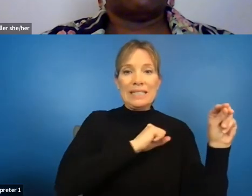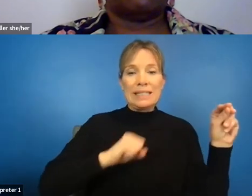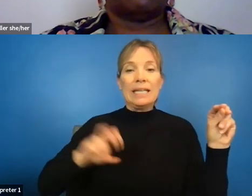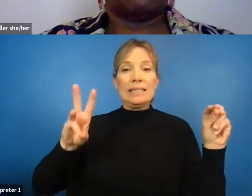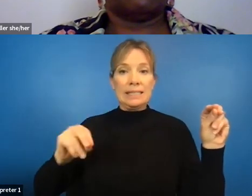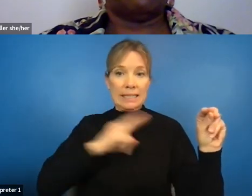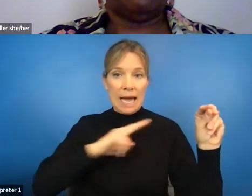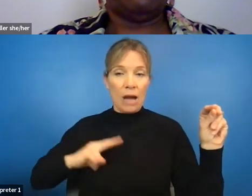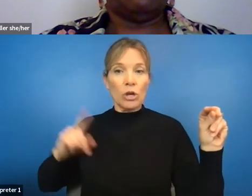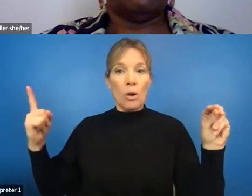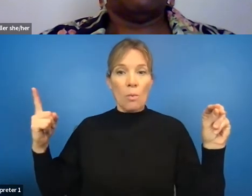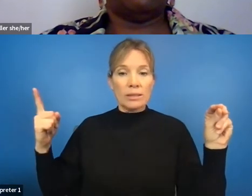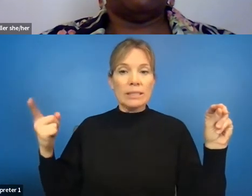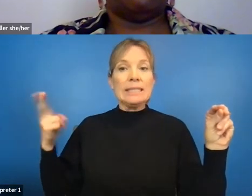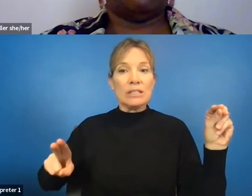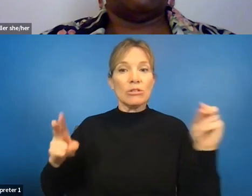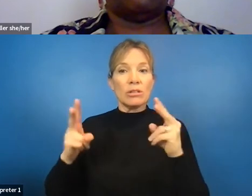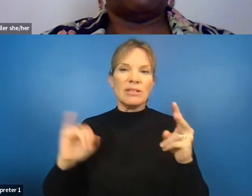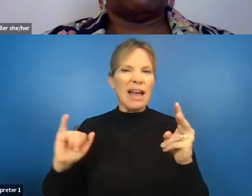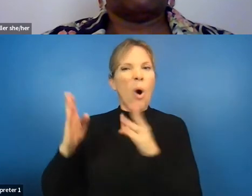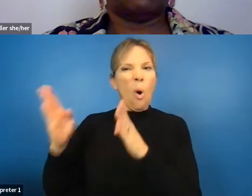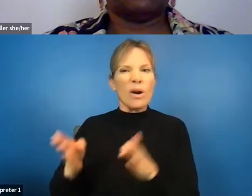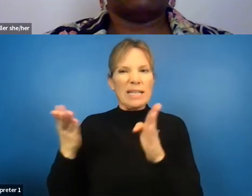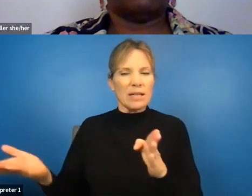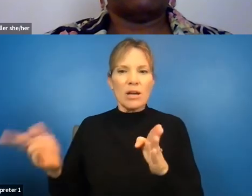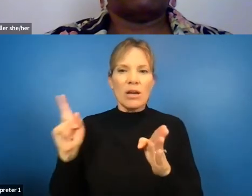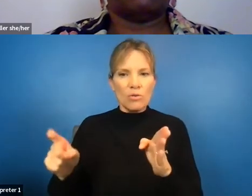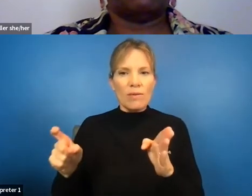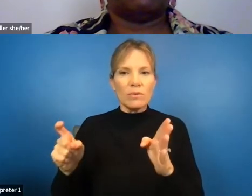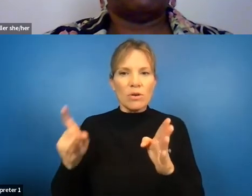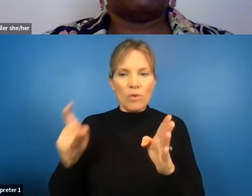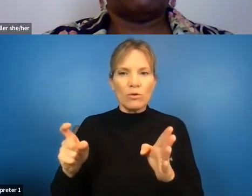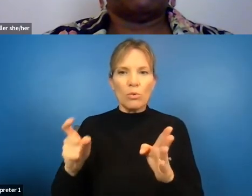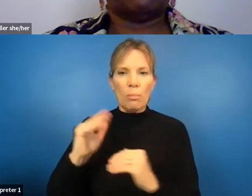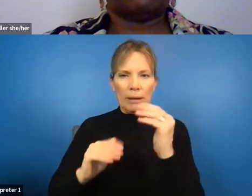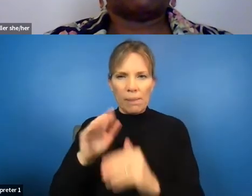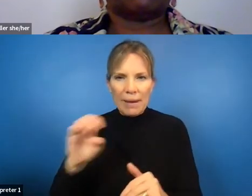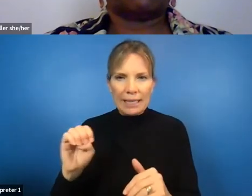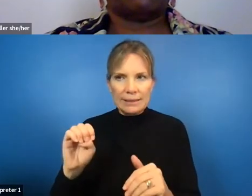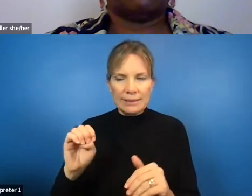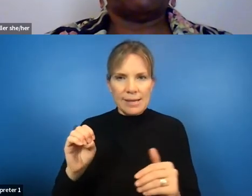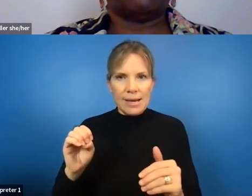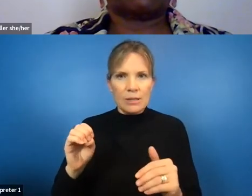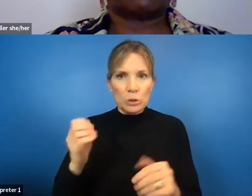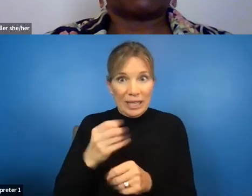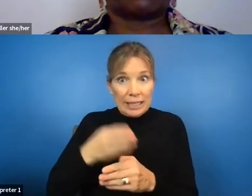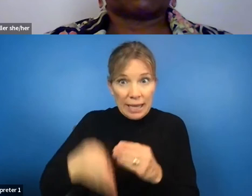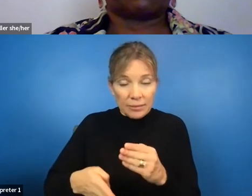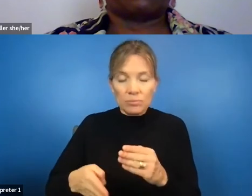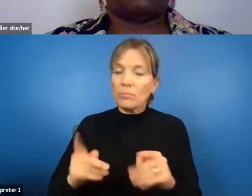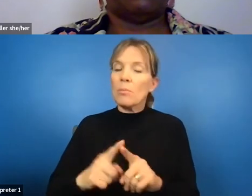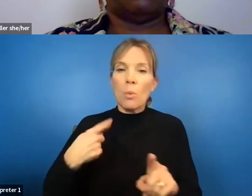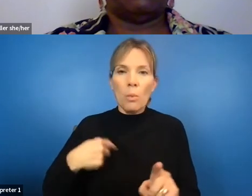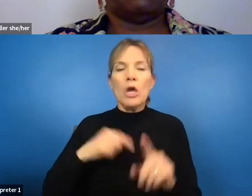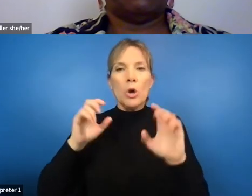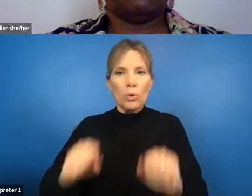House. And one signature is very much like an organizing thing. You have to build the base to get it done. But we were